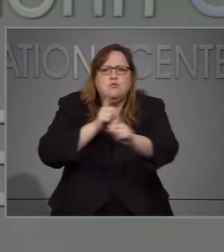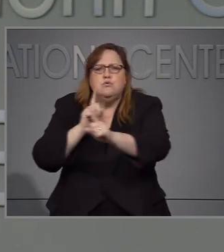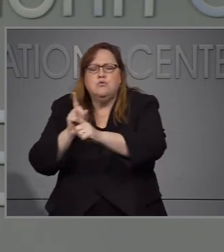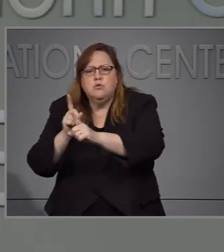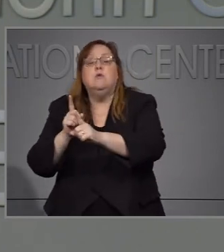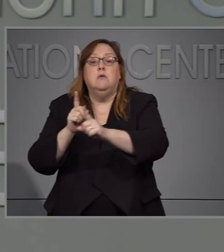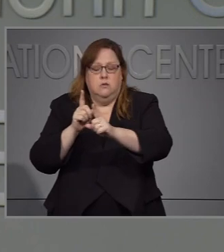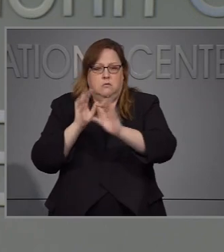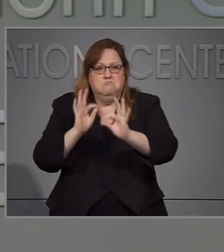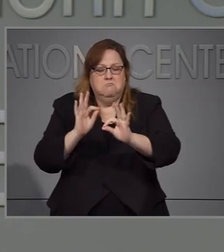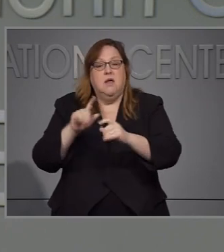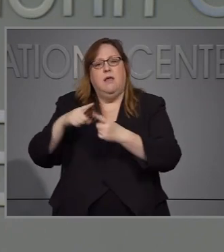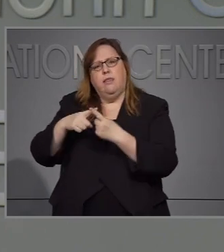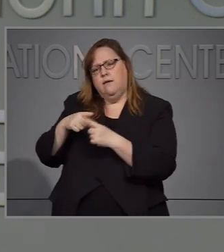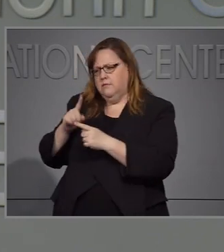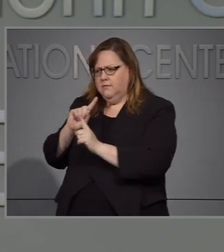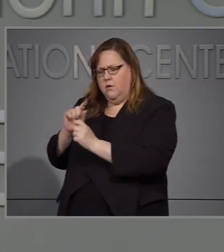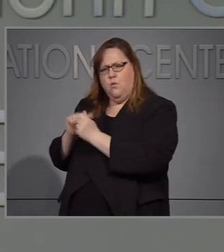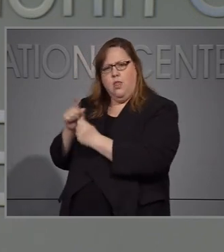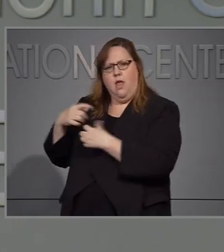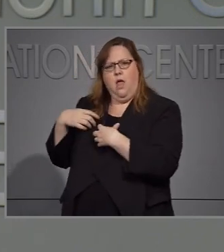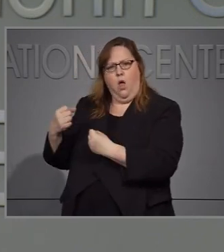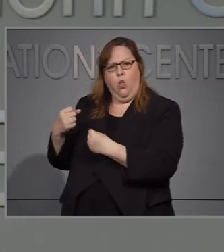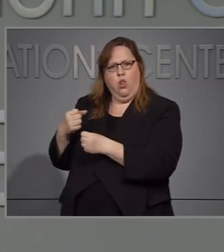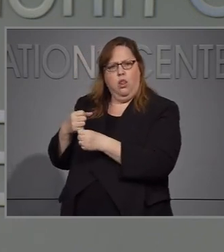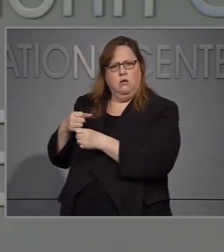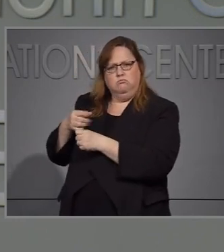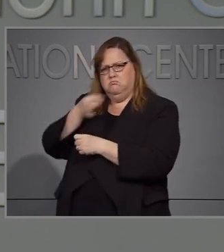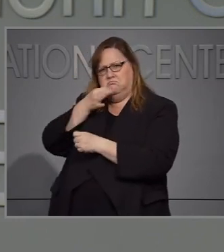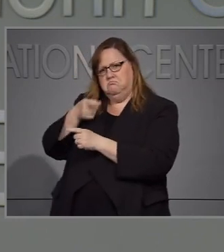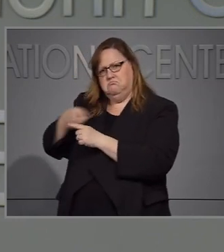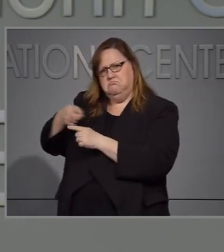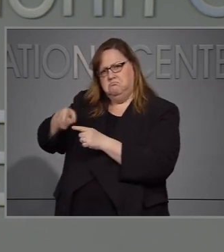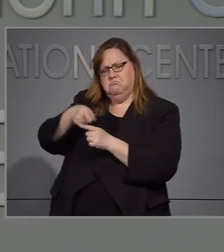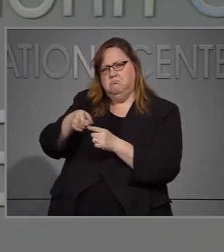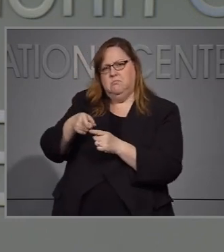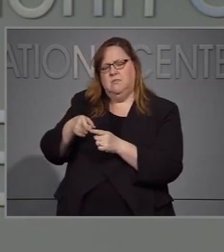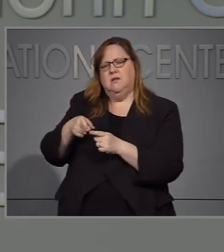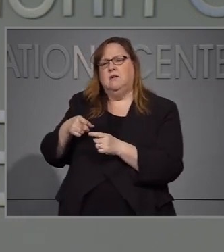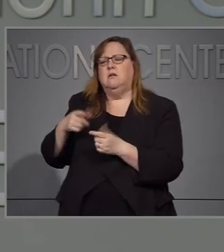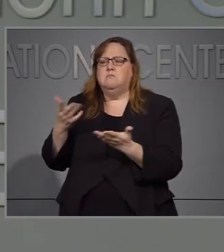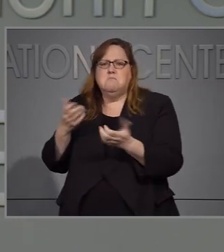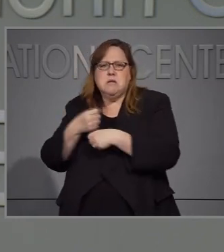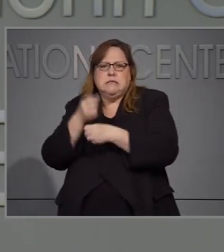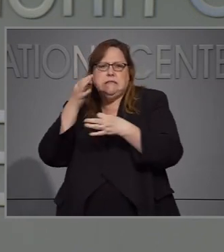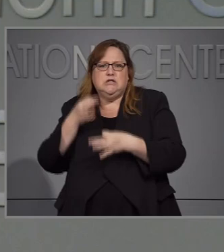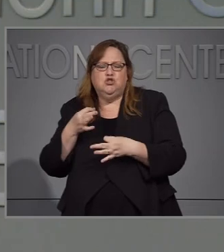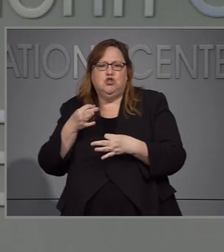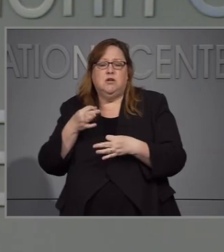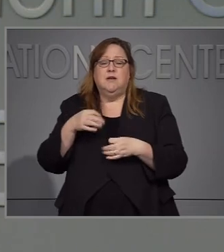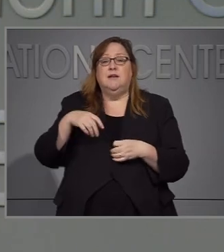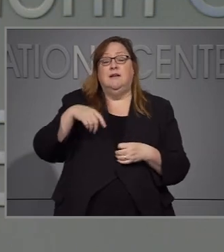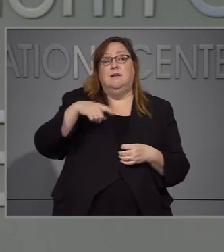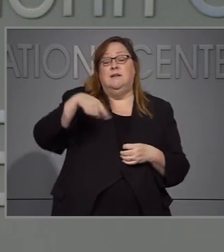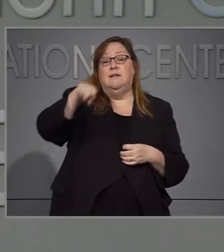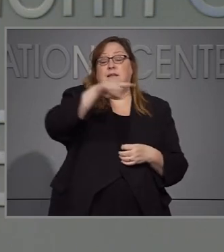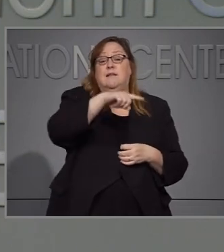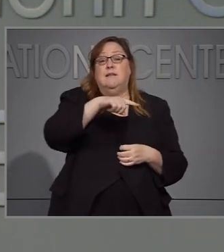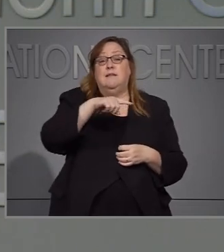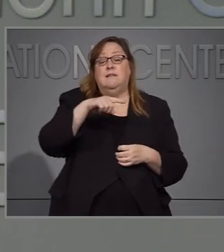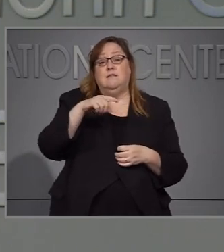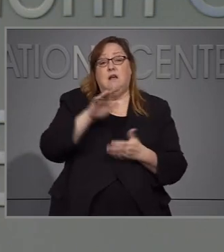health officials. There is a different situation with higher education because there are people living on the